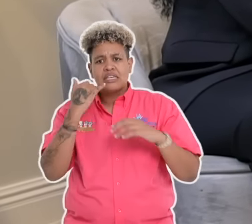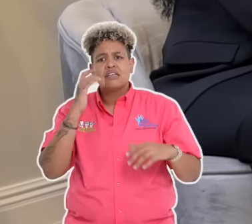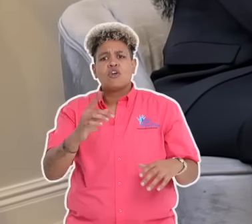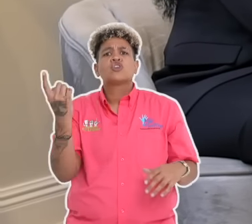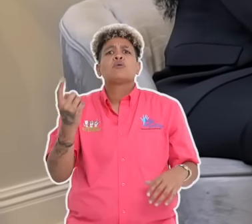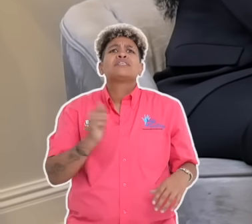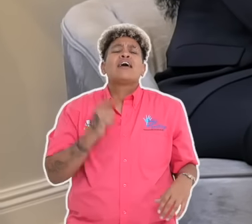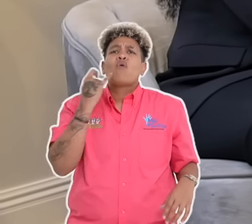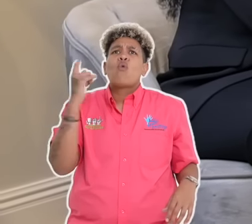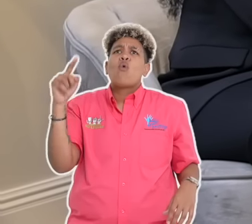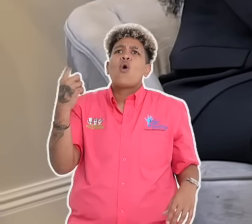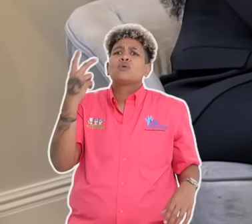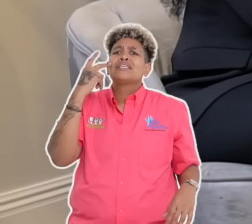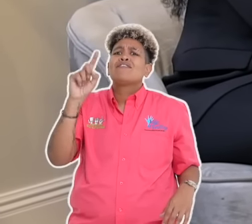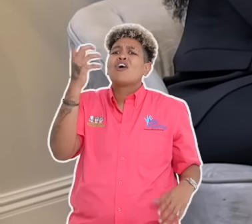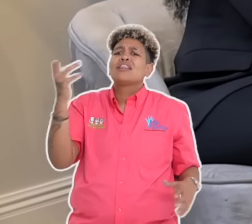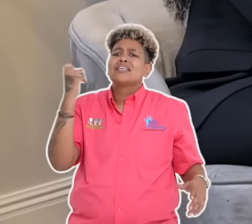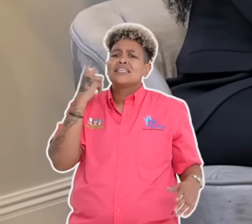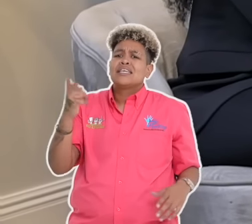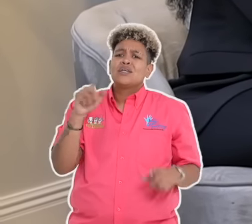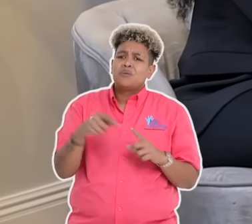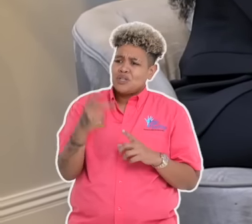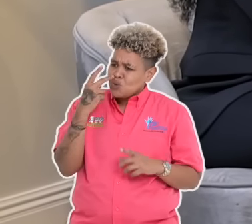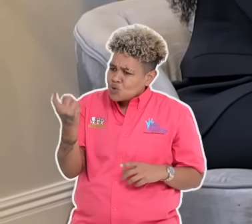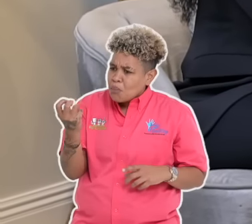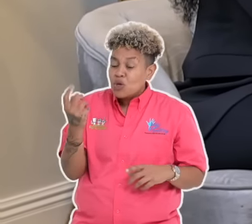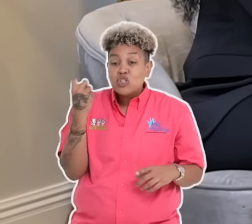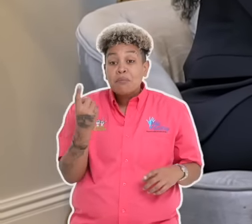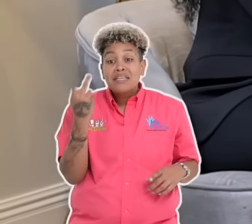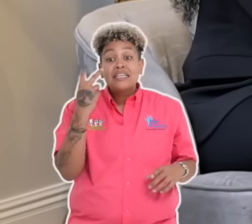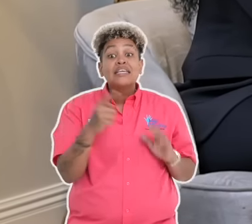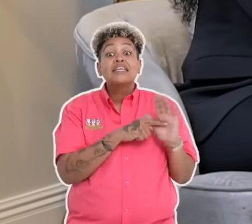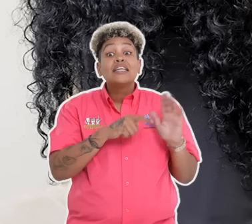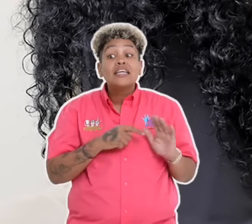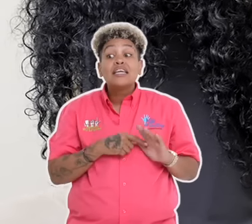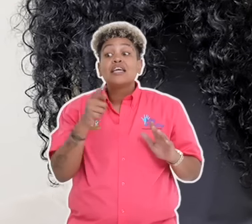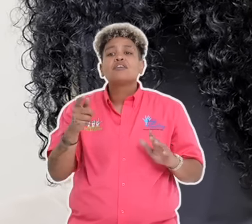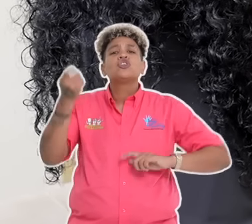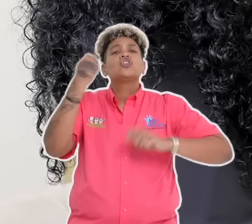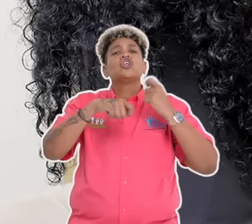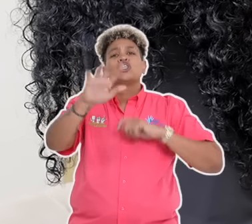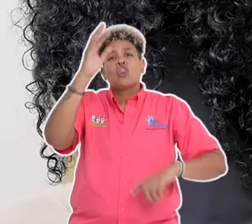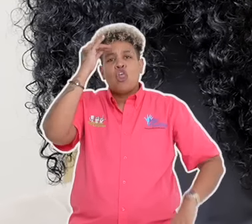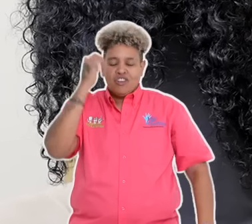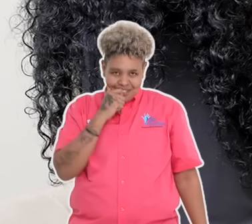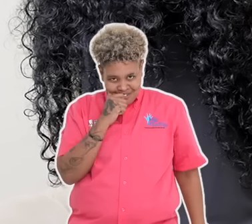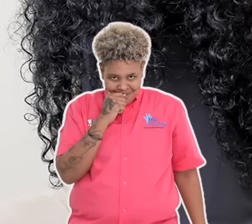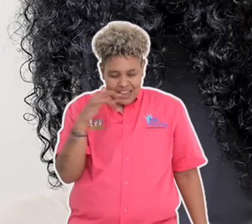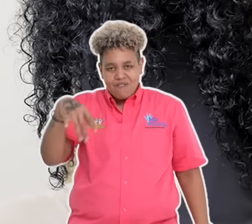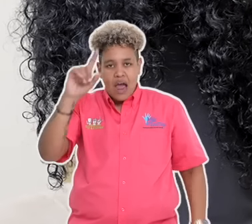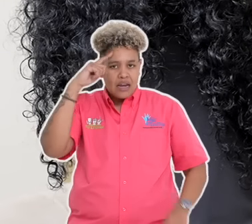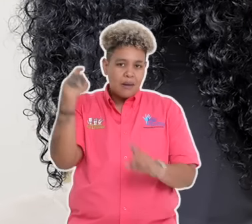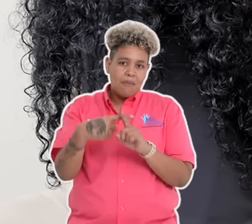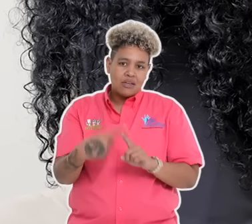if you're someone who always see the first thing you see when you look at someone or something, you see a negative, redirect your thoughts.